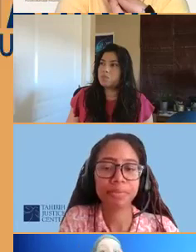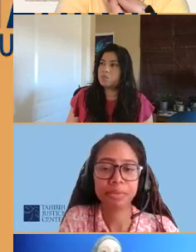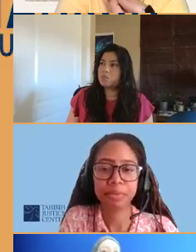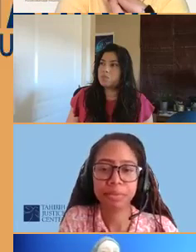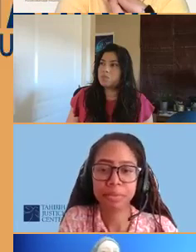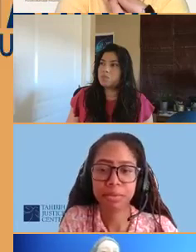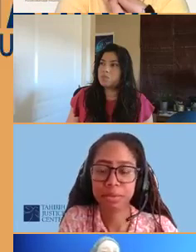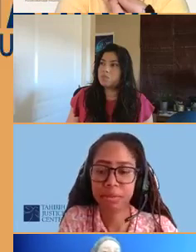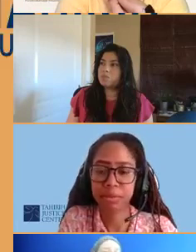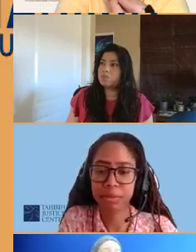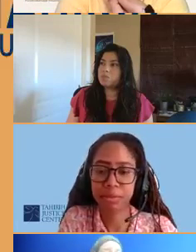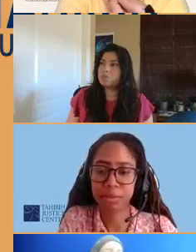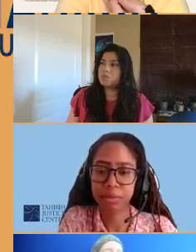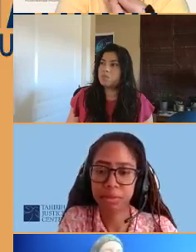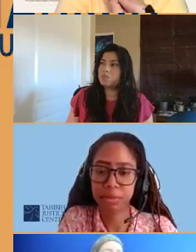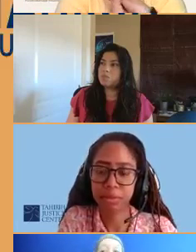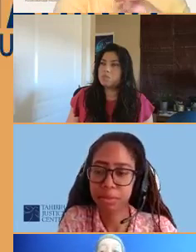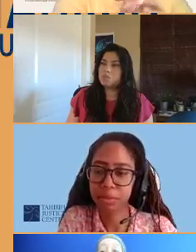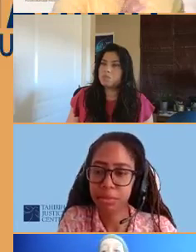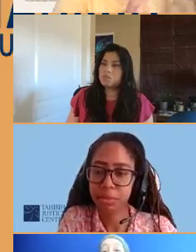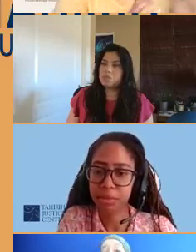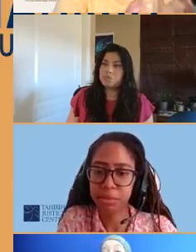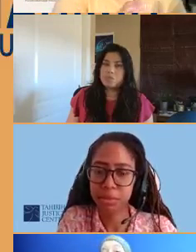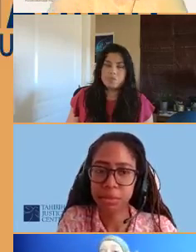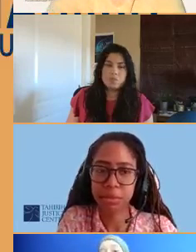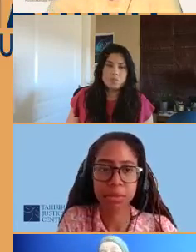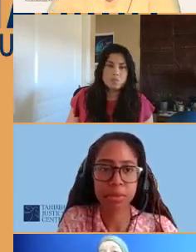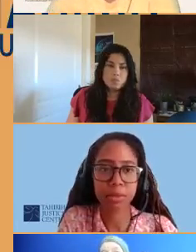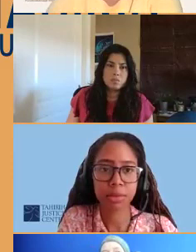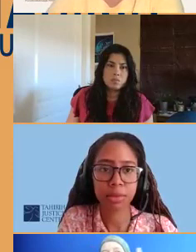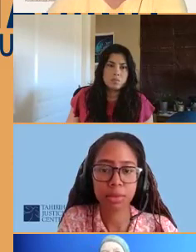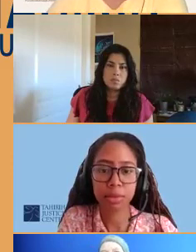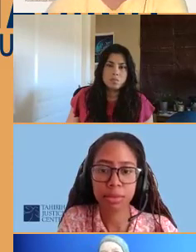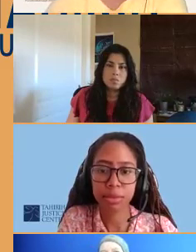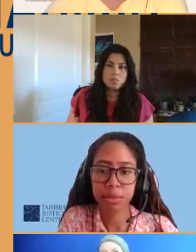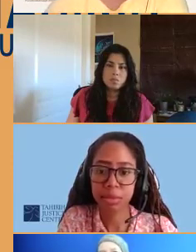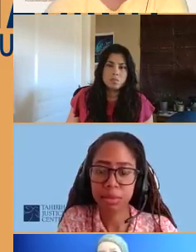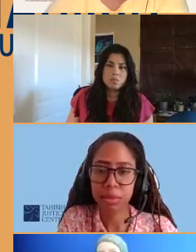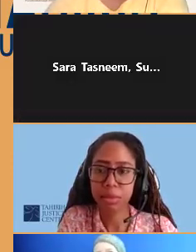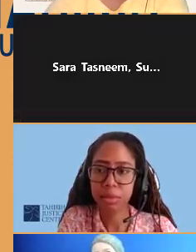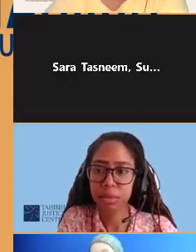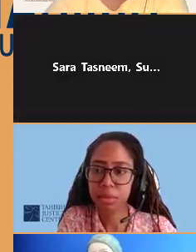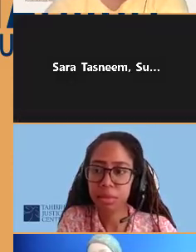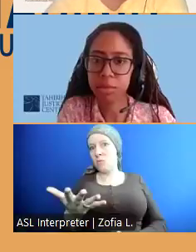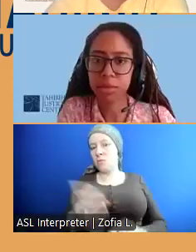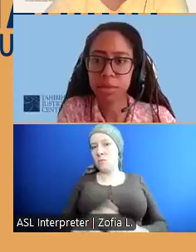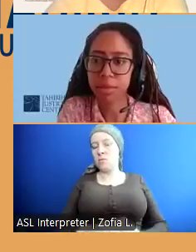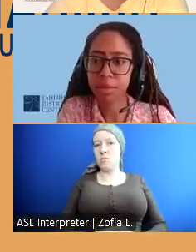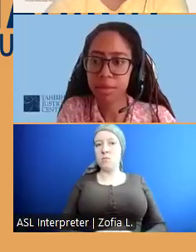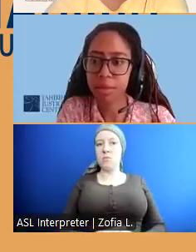there's something that perhaps could be cleared from the most recent discussion that we had.